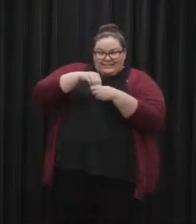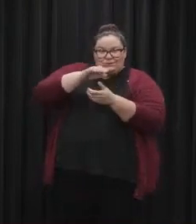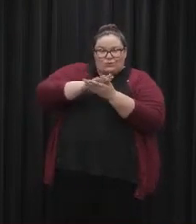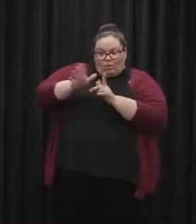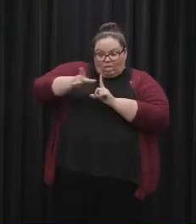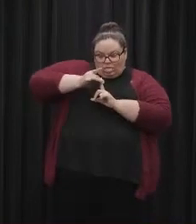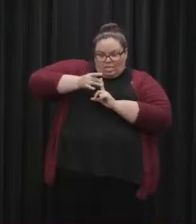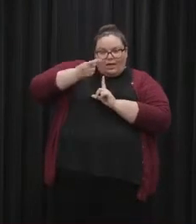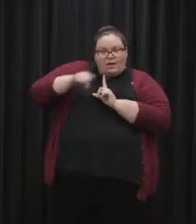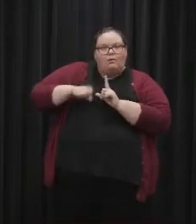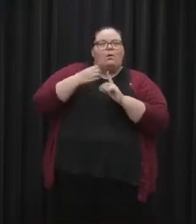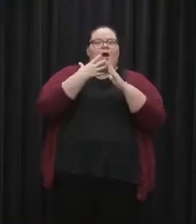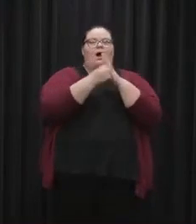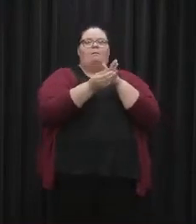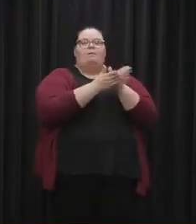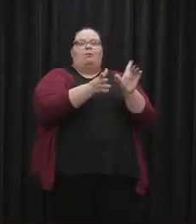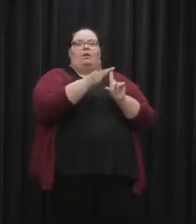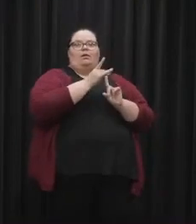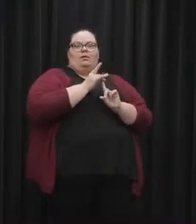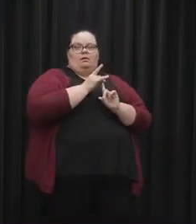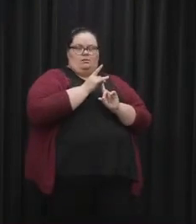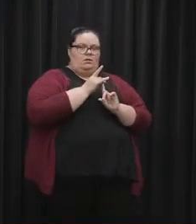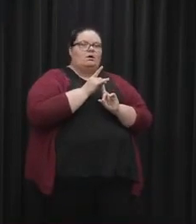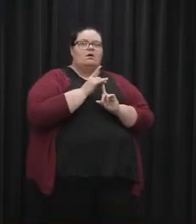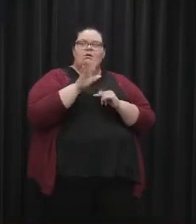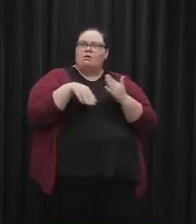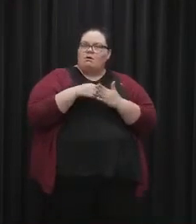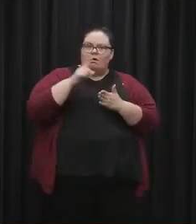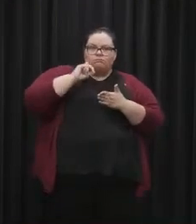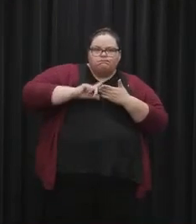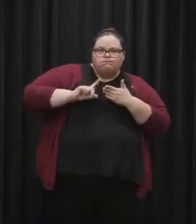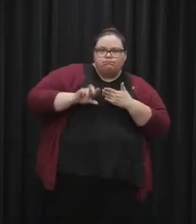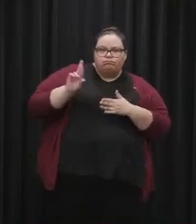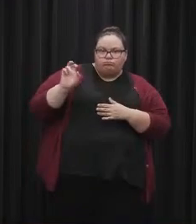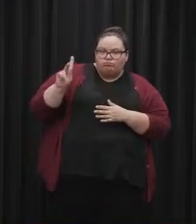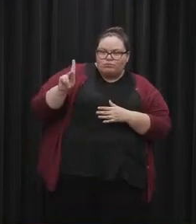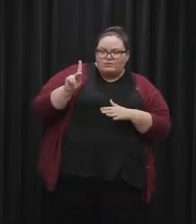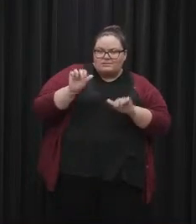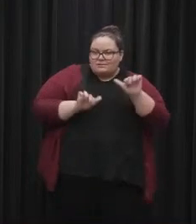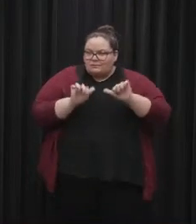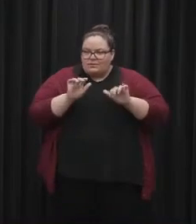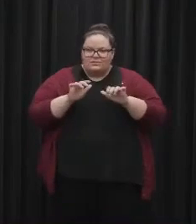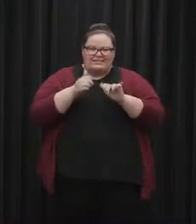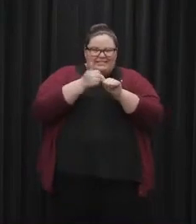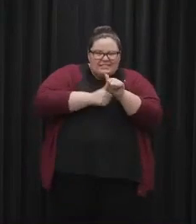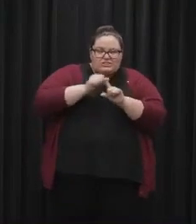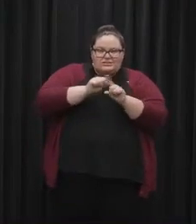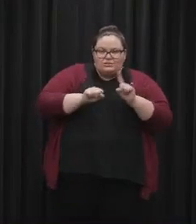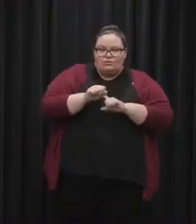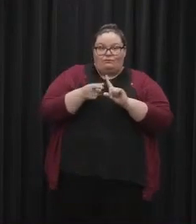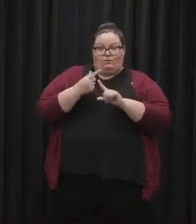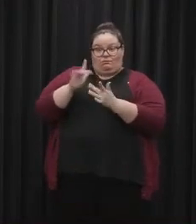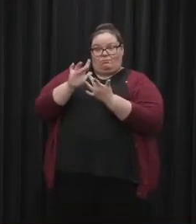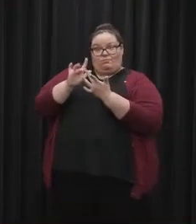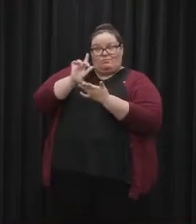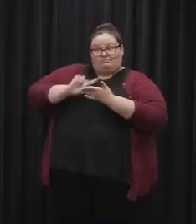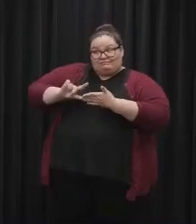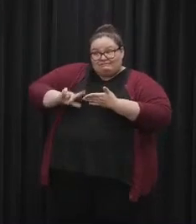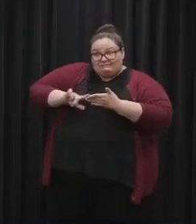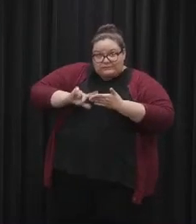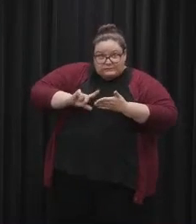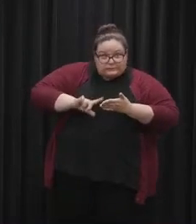school or outside of the school setting. So all of those risk assessments have been done on an individual basis based on all the contact tracing that public health has been